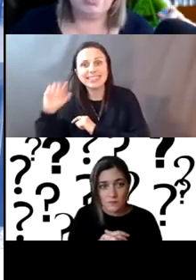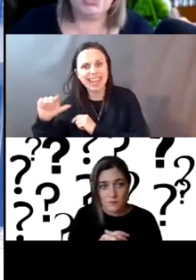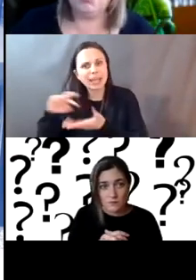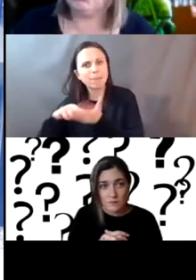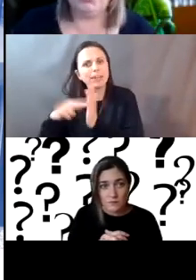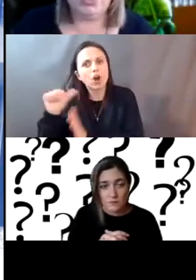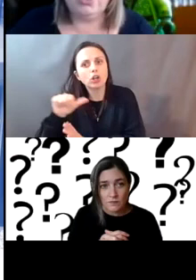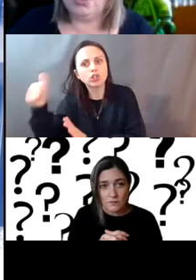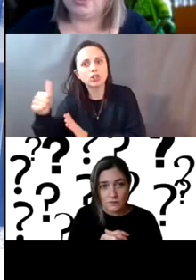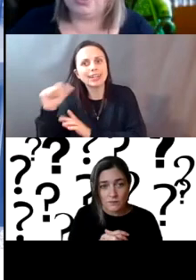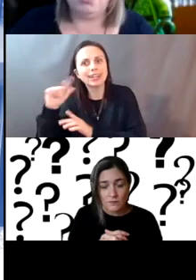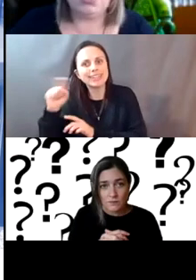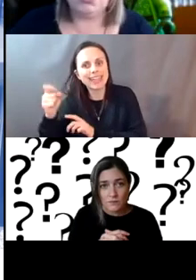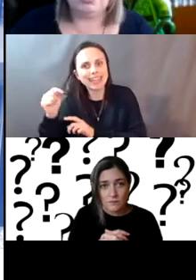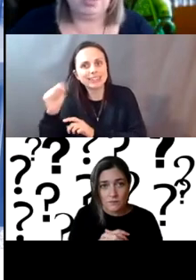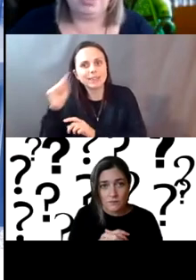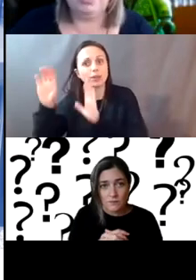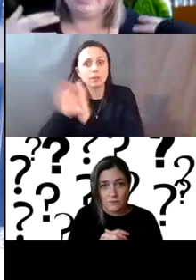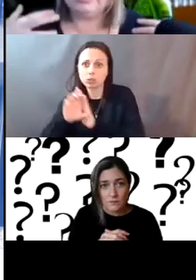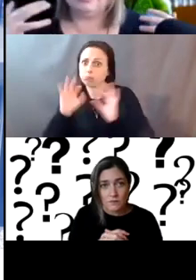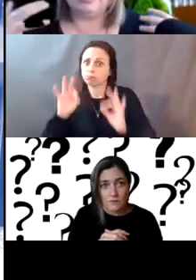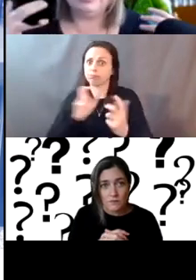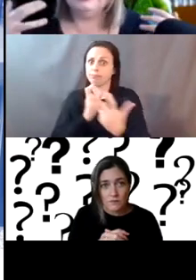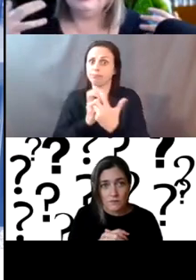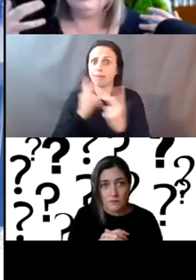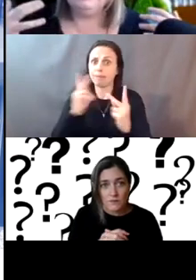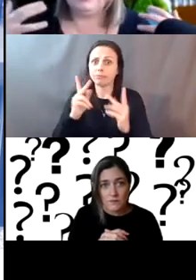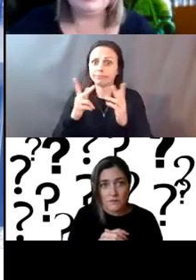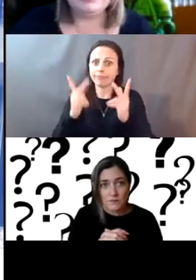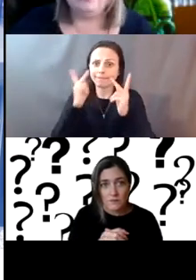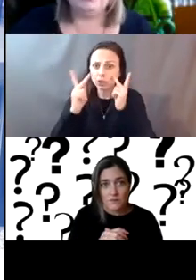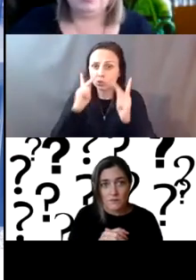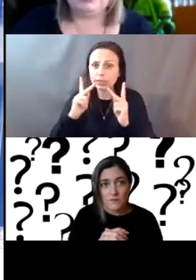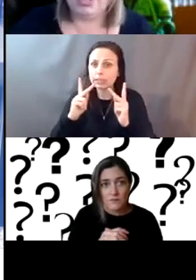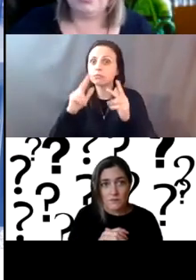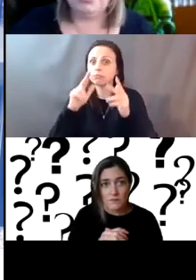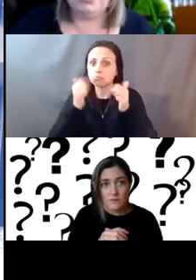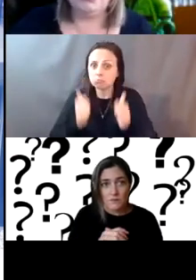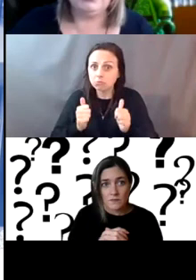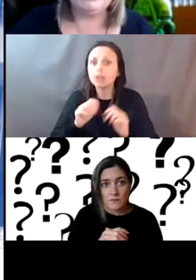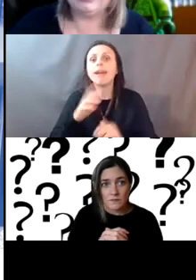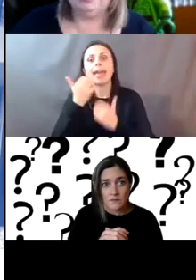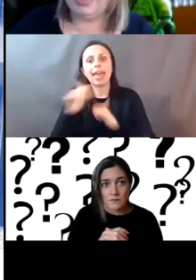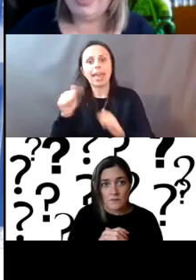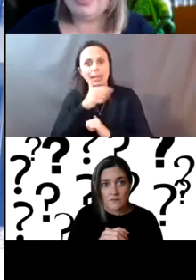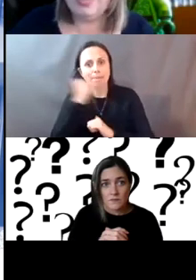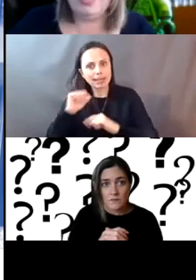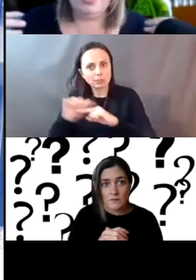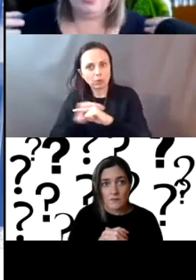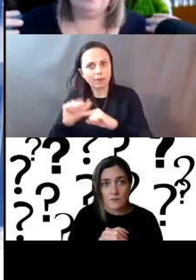for images, which are good for the visually impaired. Basically, any of those best practices for